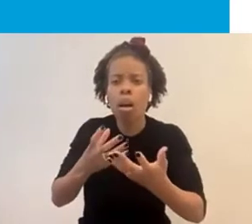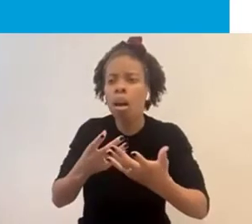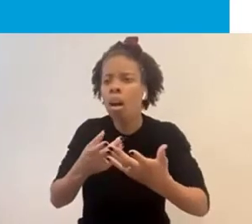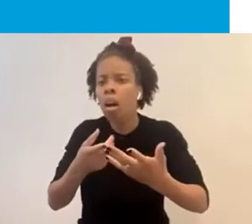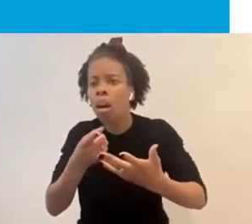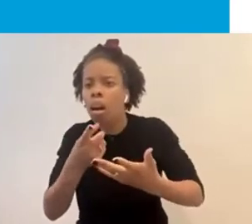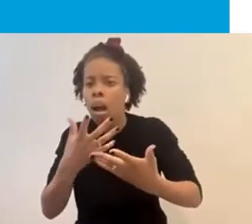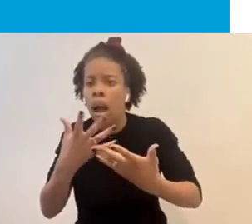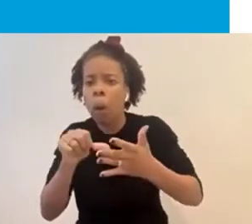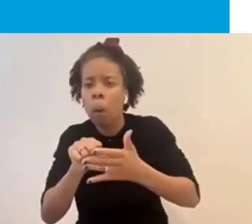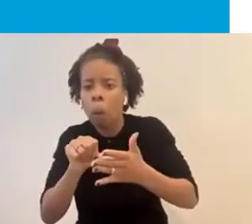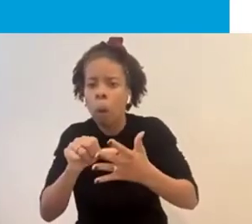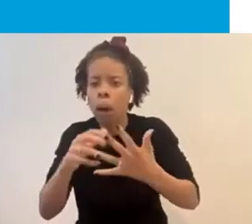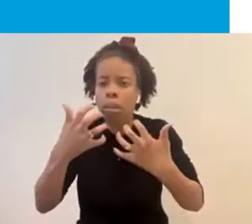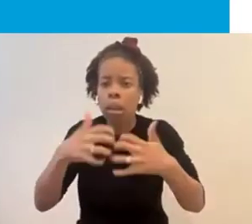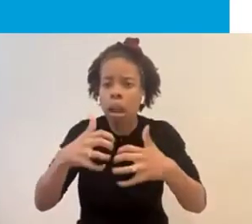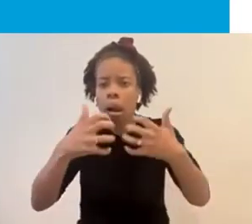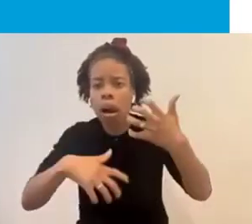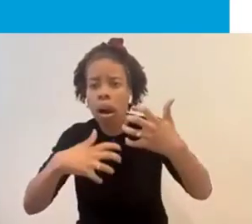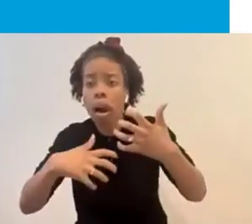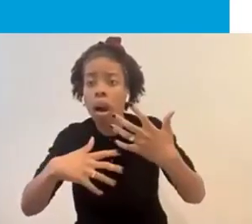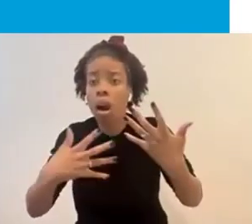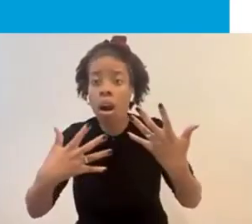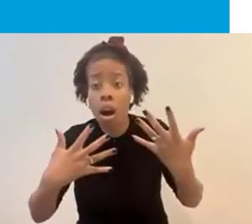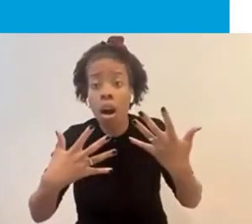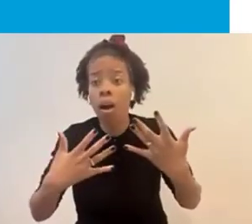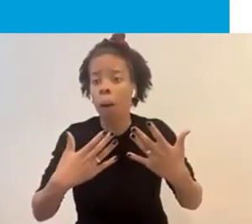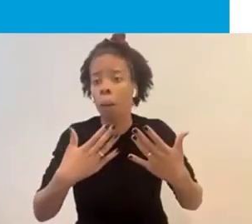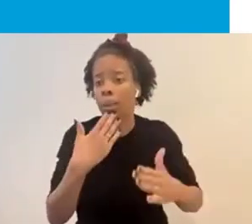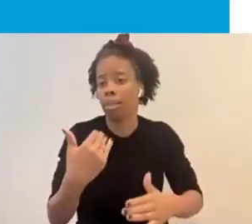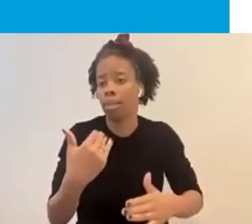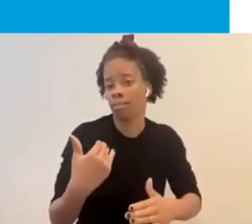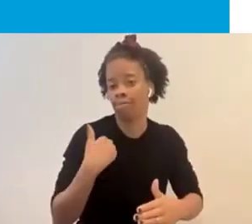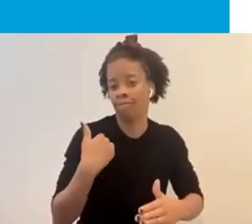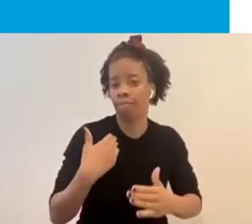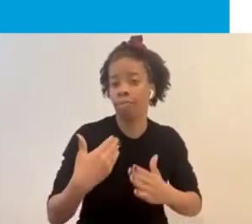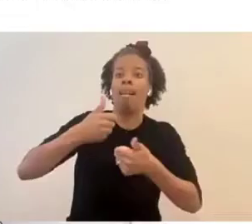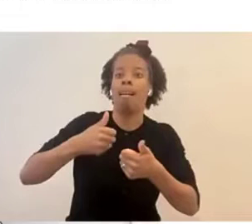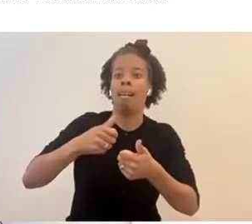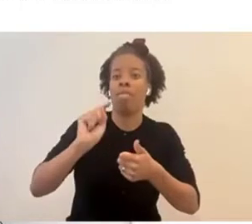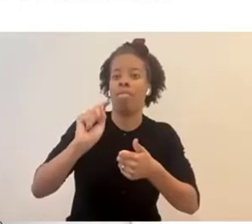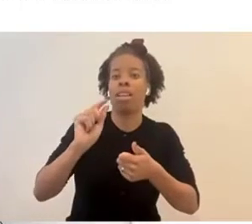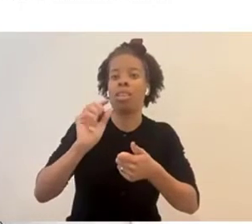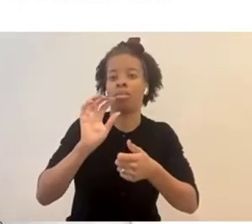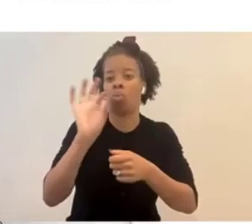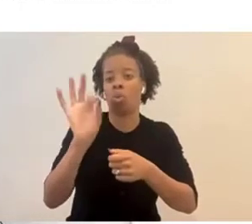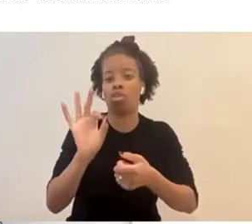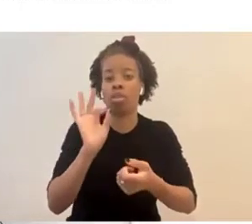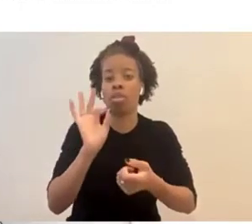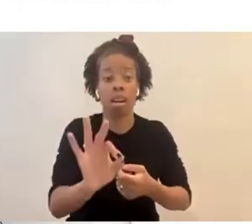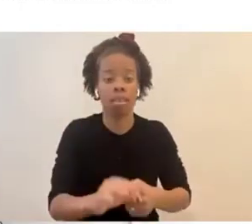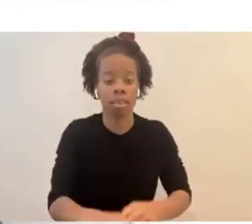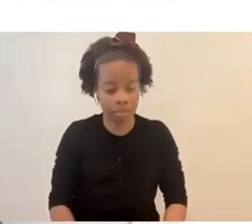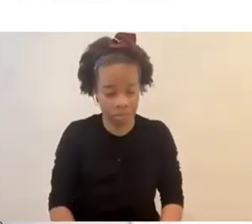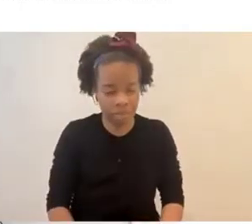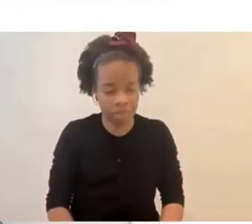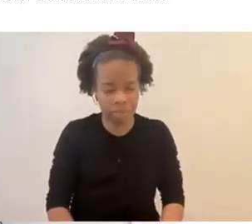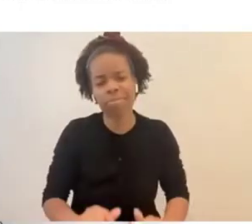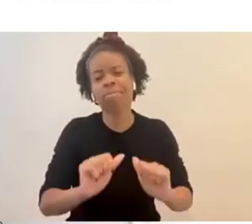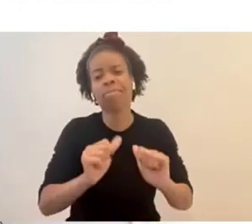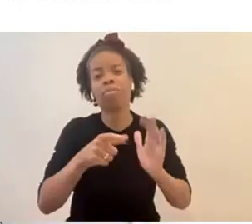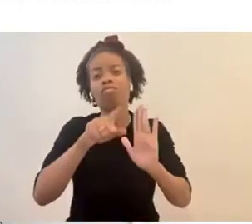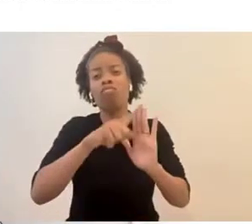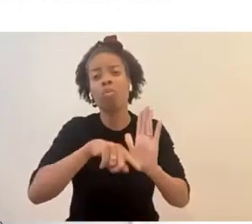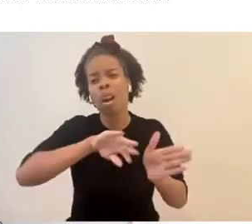any issues at any point, please do get in touch with me via the chat. That's it from me on housekeeping, which means I now have